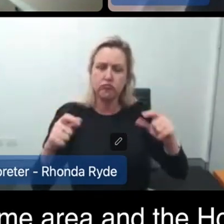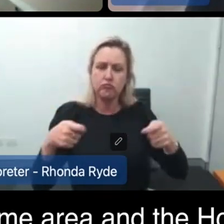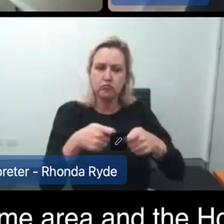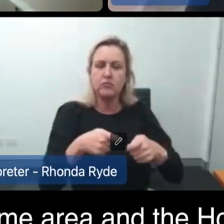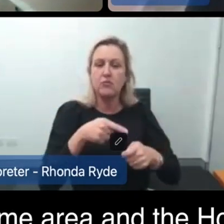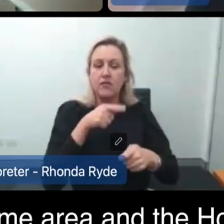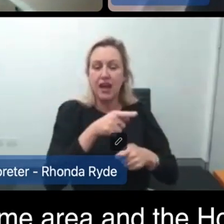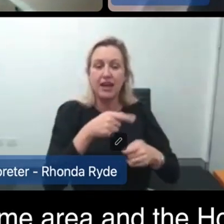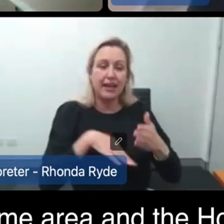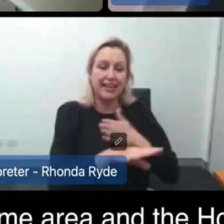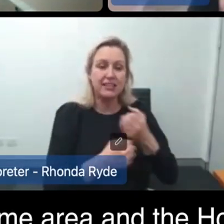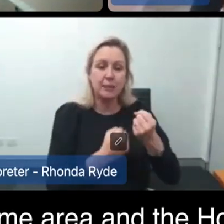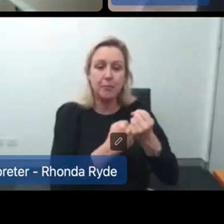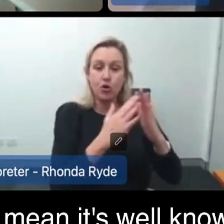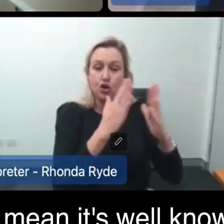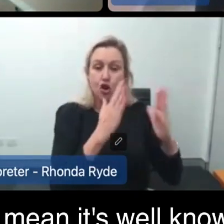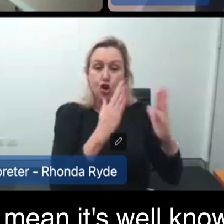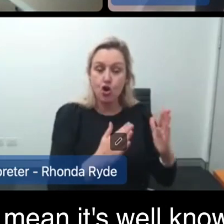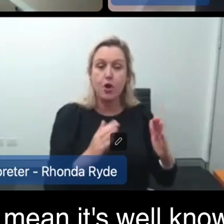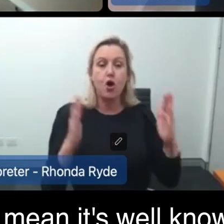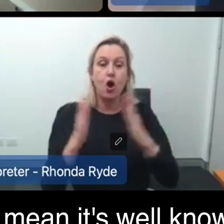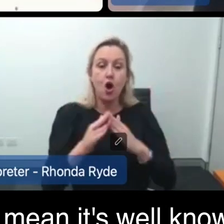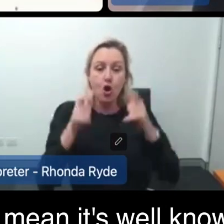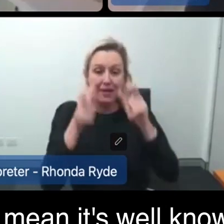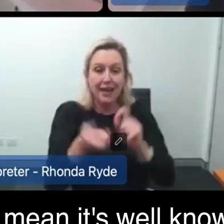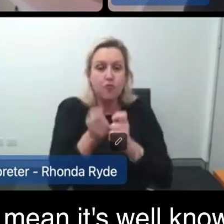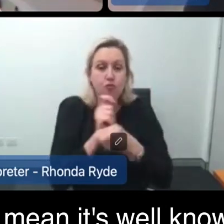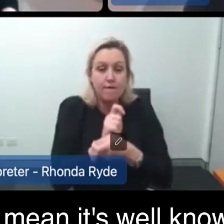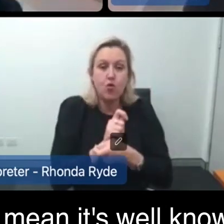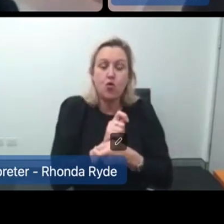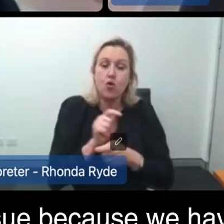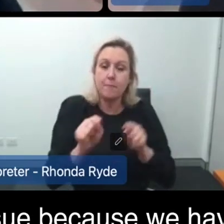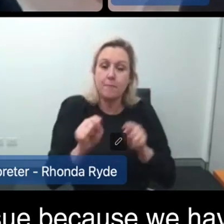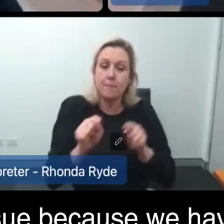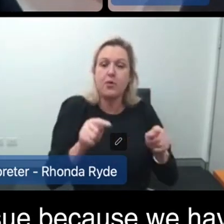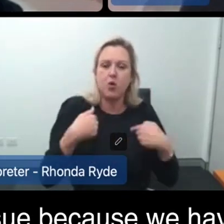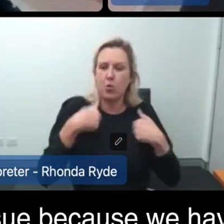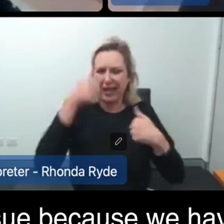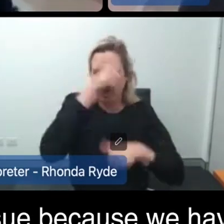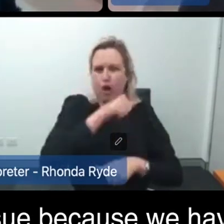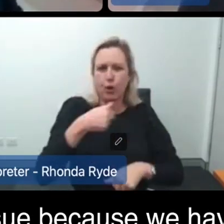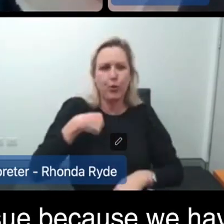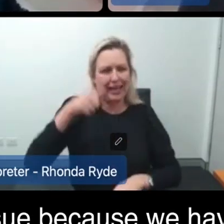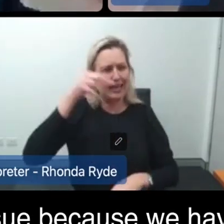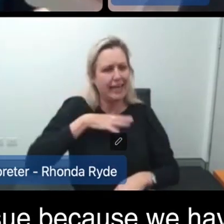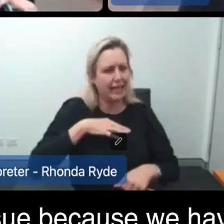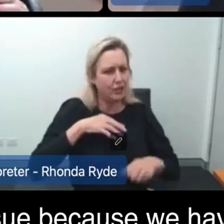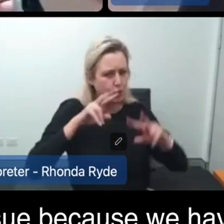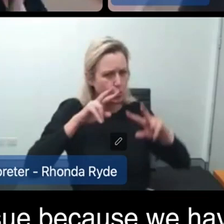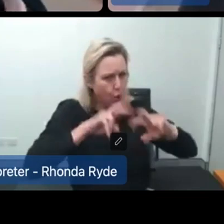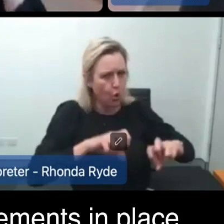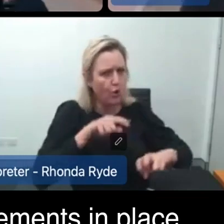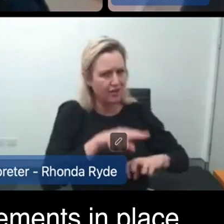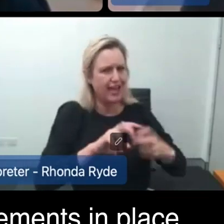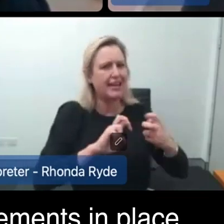supported home area and home care reform area generally, I mean, it's well known that we need to look at that issue